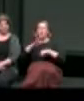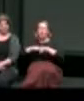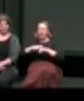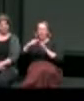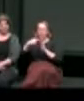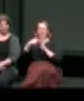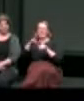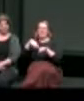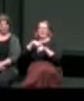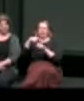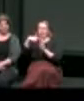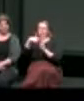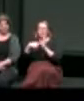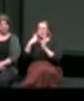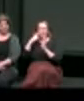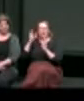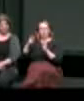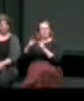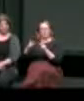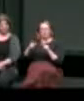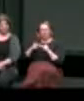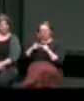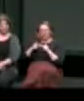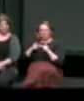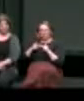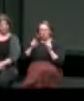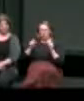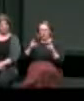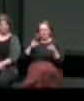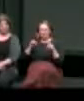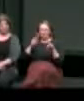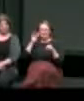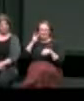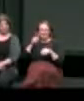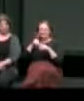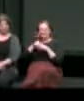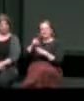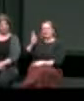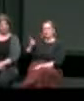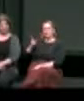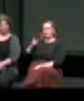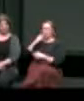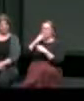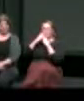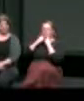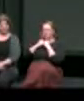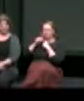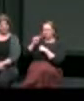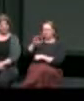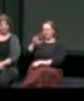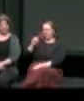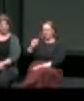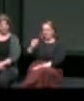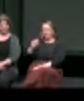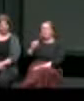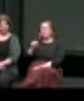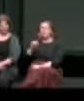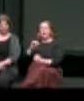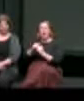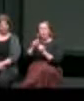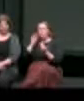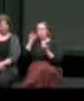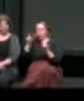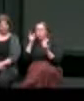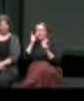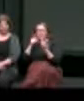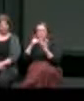And this is outlined in the National Historic Preservation Act. So the same way that you would look to see how a